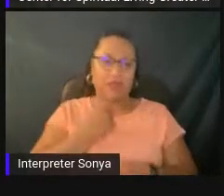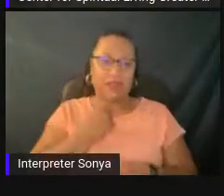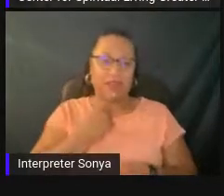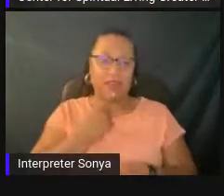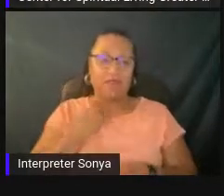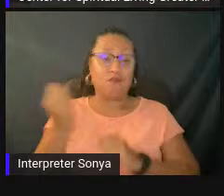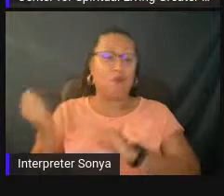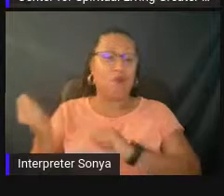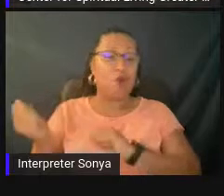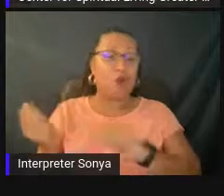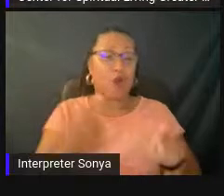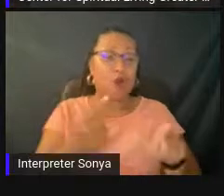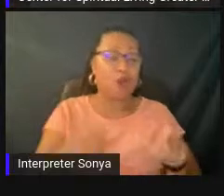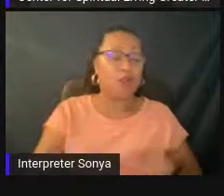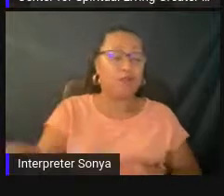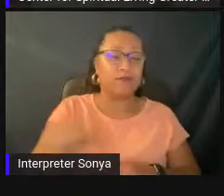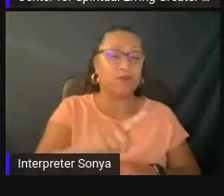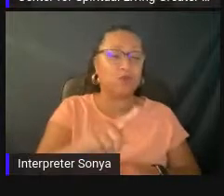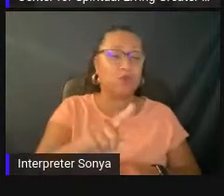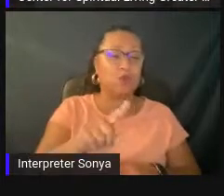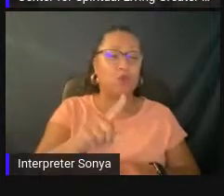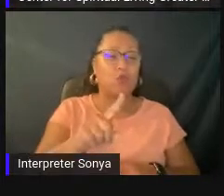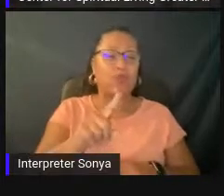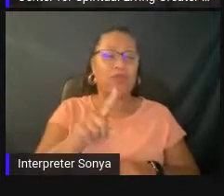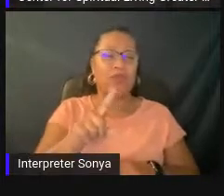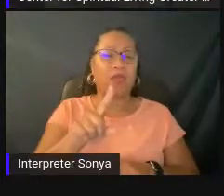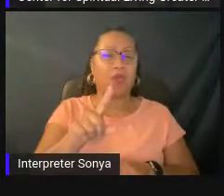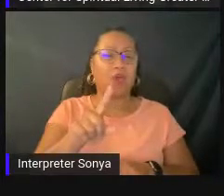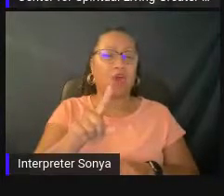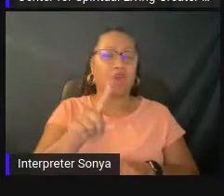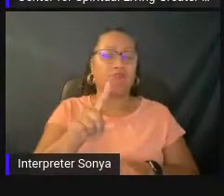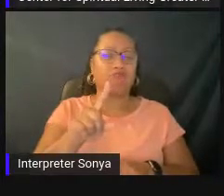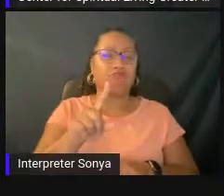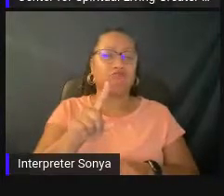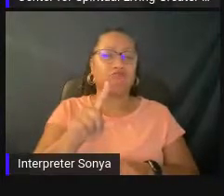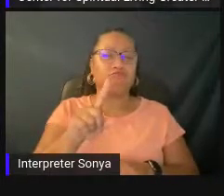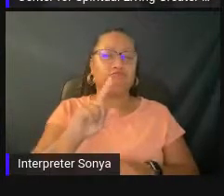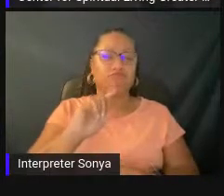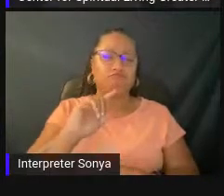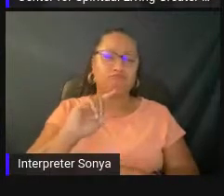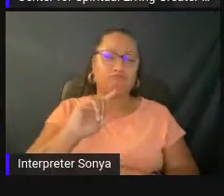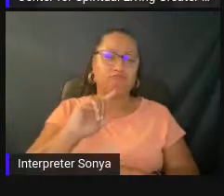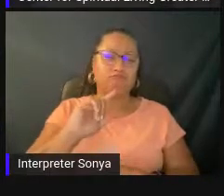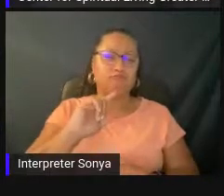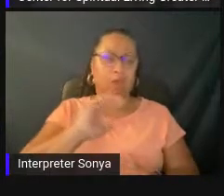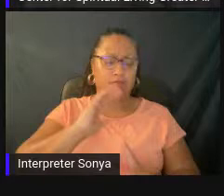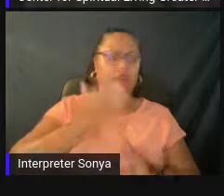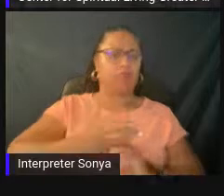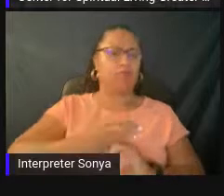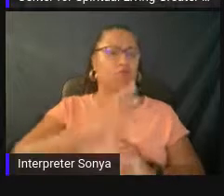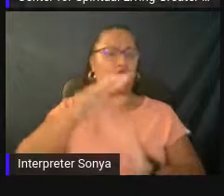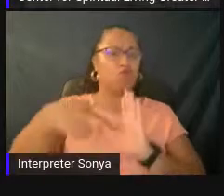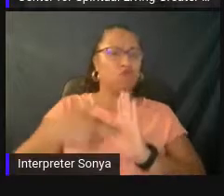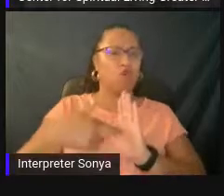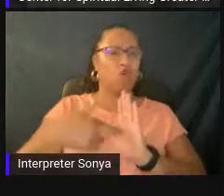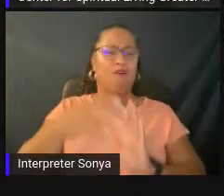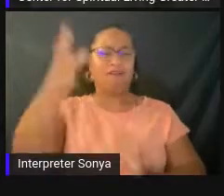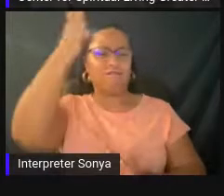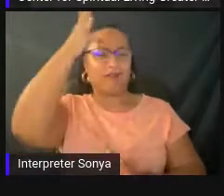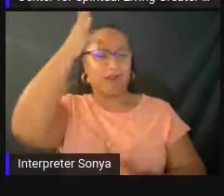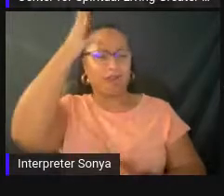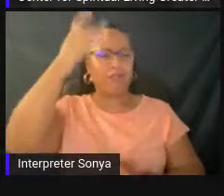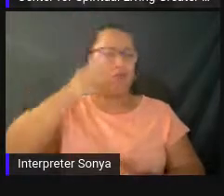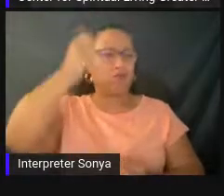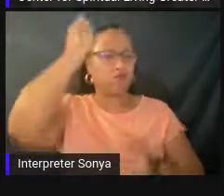all of you standing in the role as a father, big brother, dad, all those